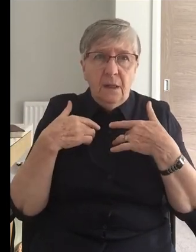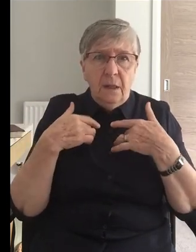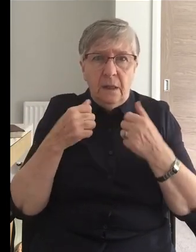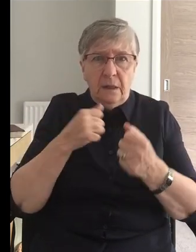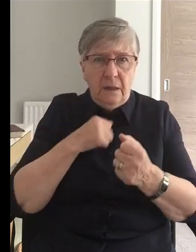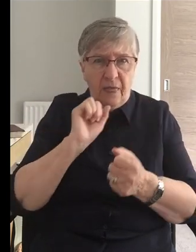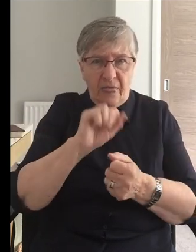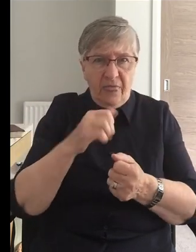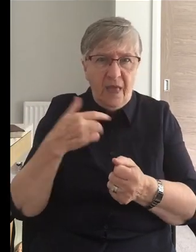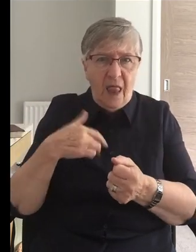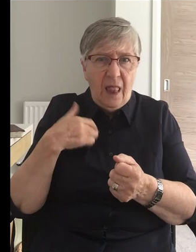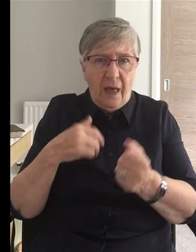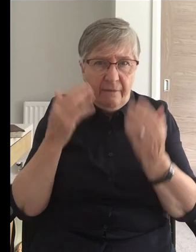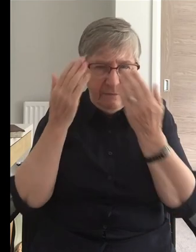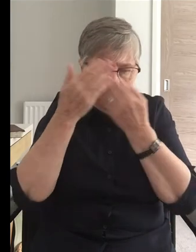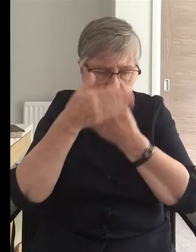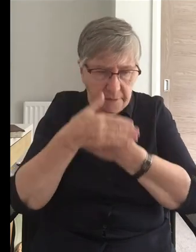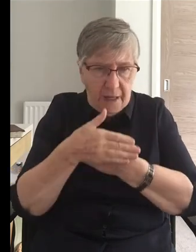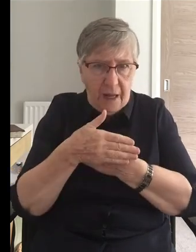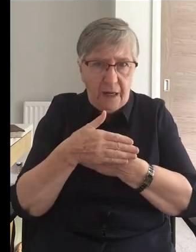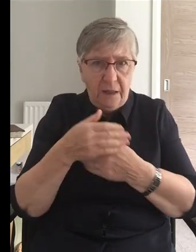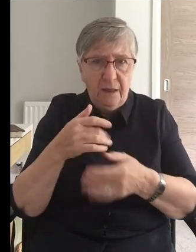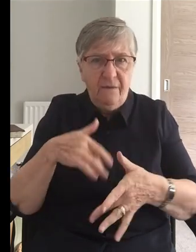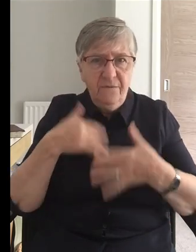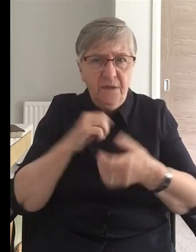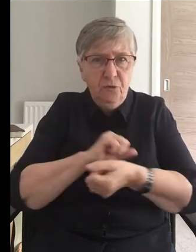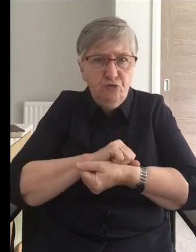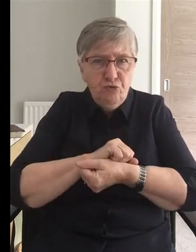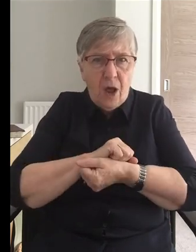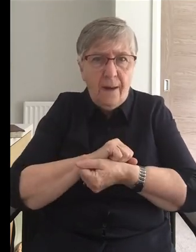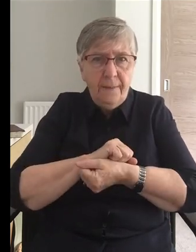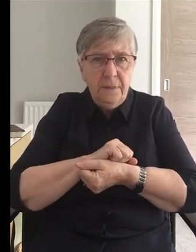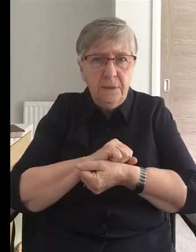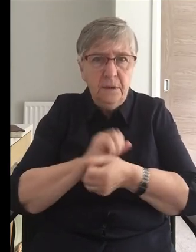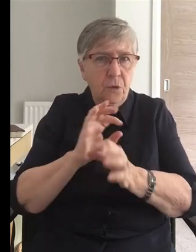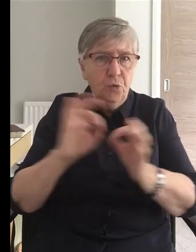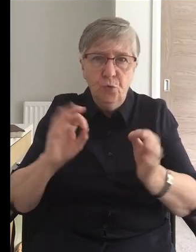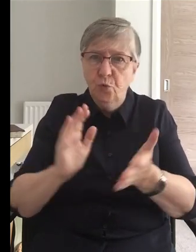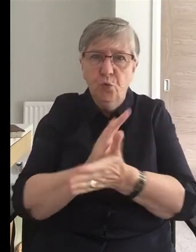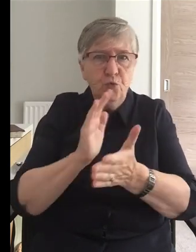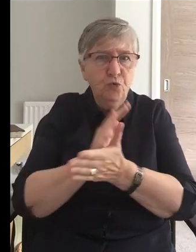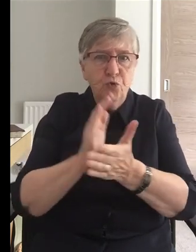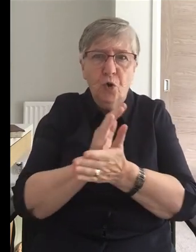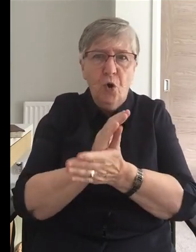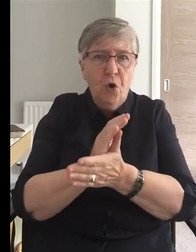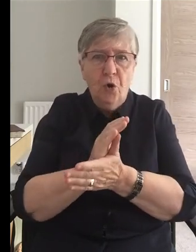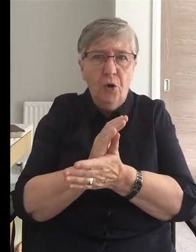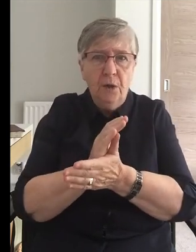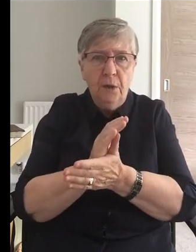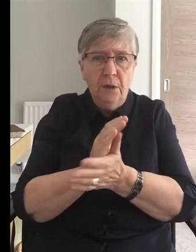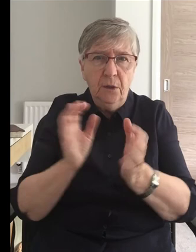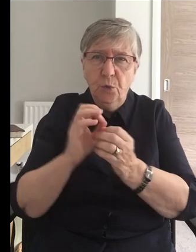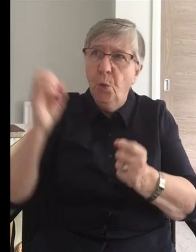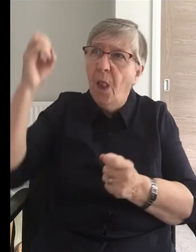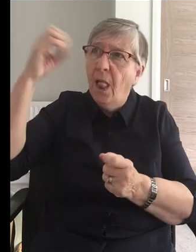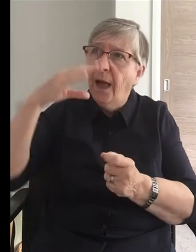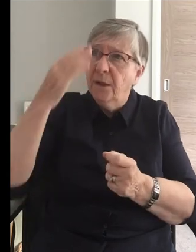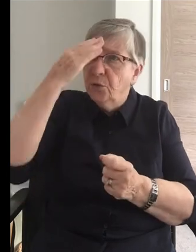feel trapped, who have no joy, who have no light, who don't know where they're going.